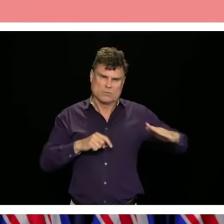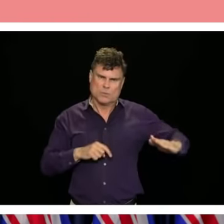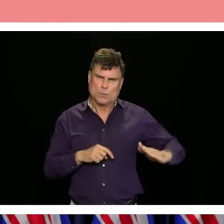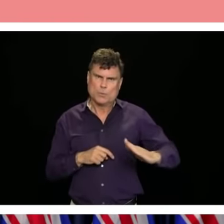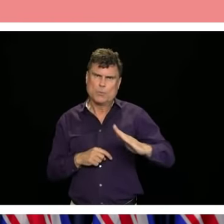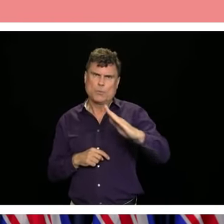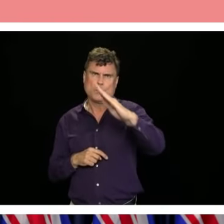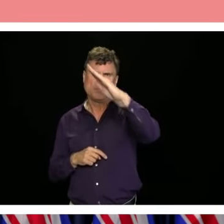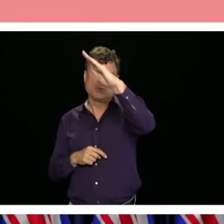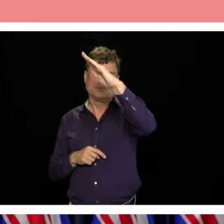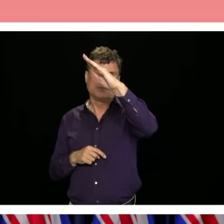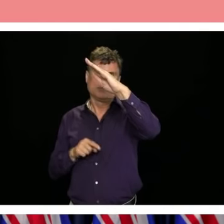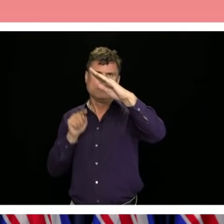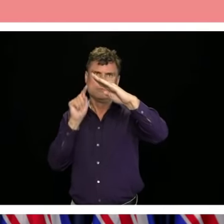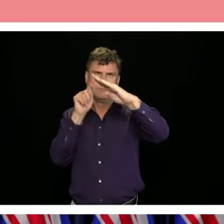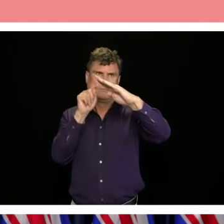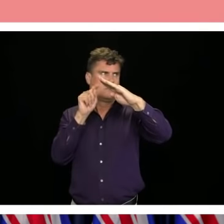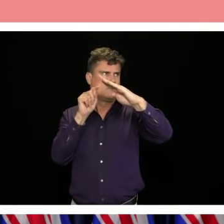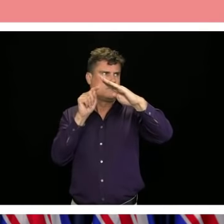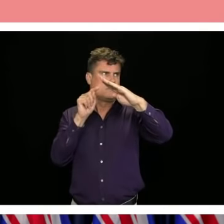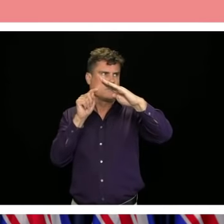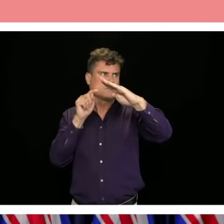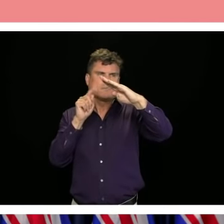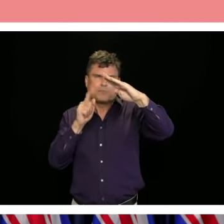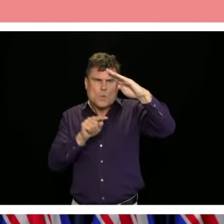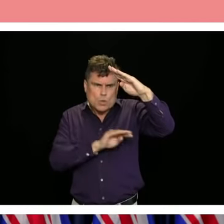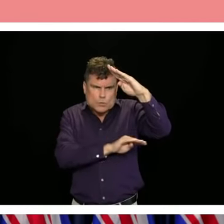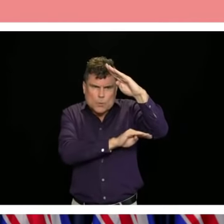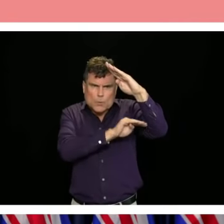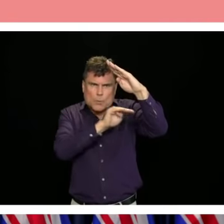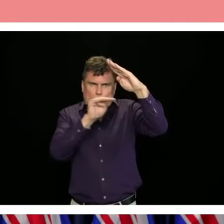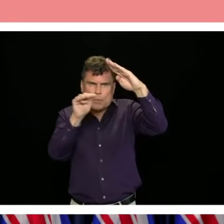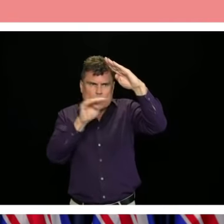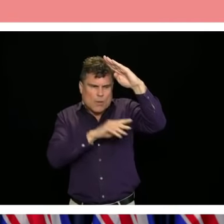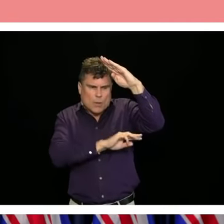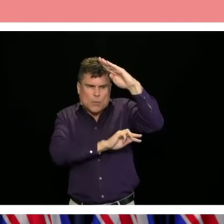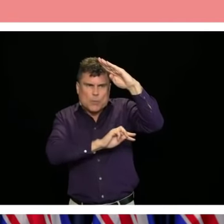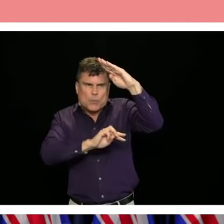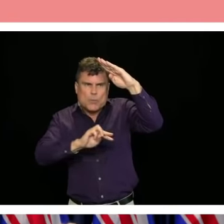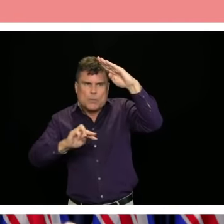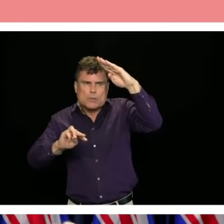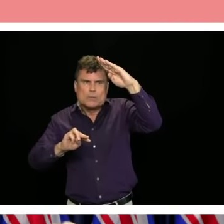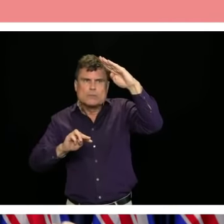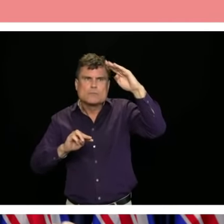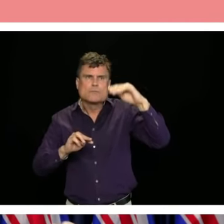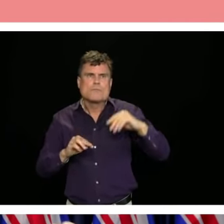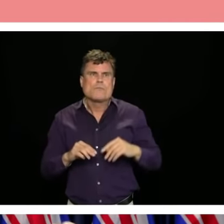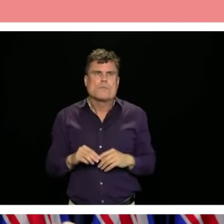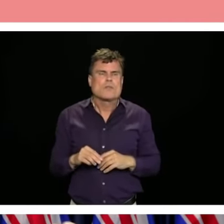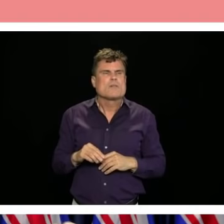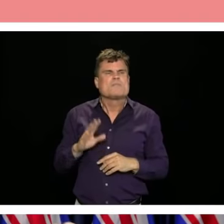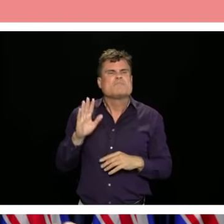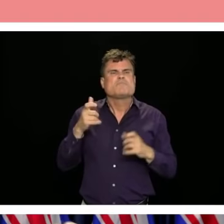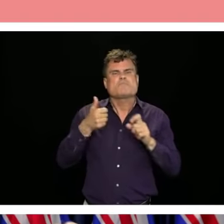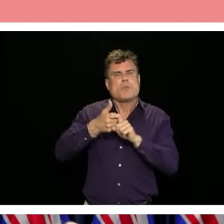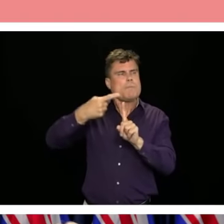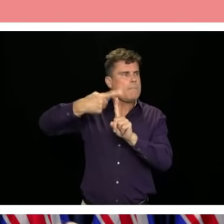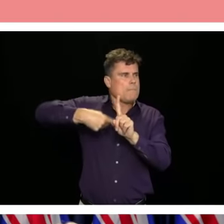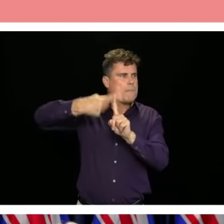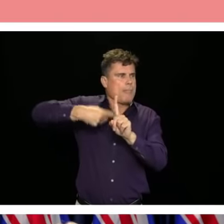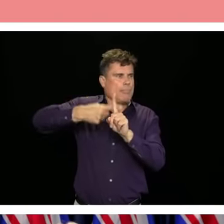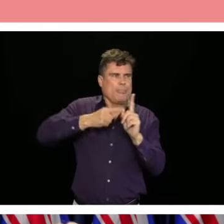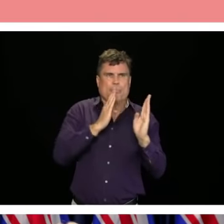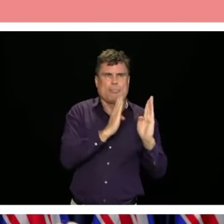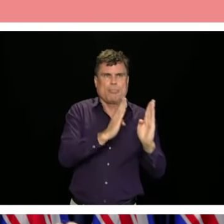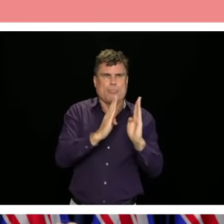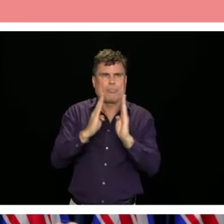again, timeline along the bottom, and it shows that we had many introductions early on, but mostly they were linear. They didn't